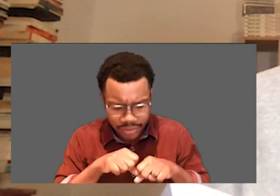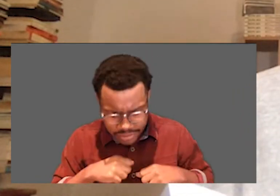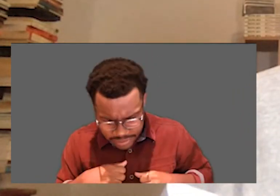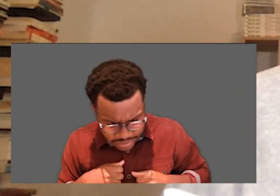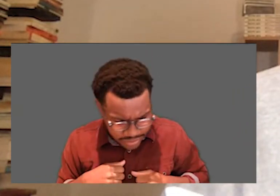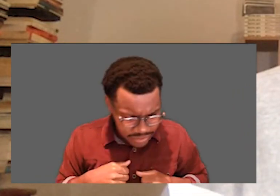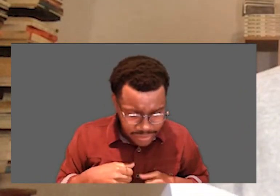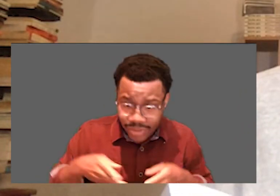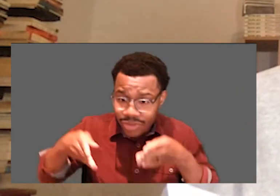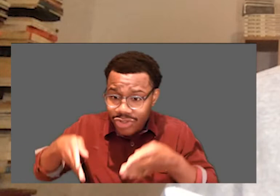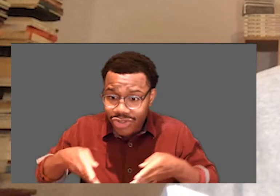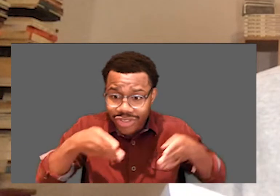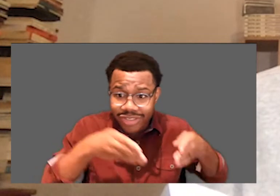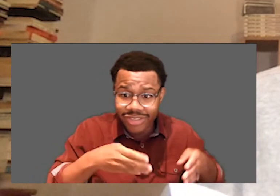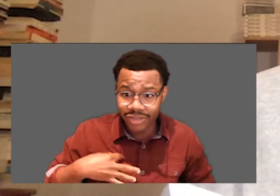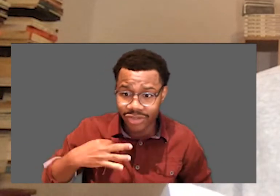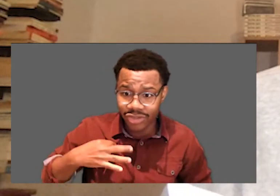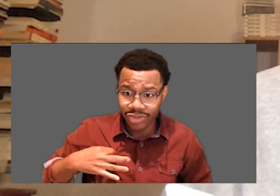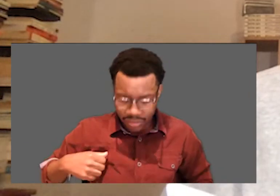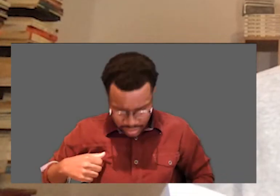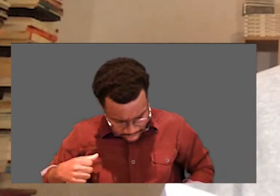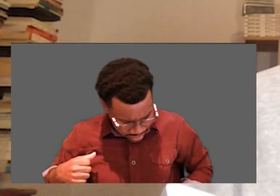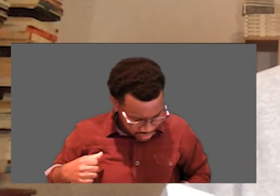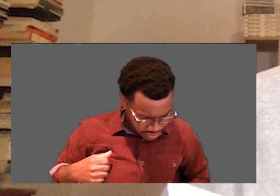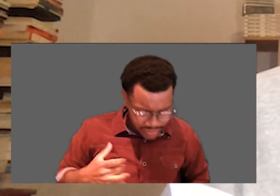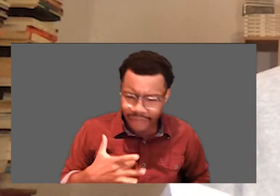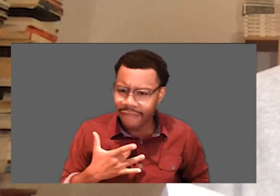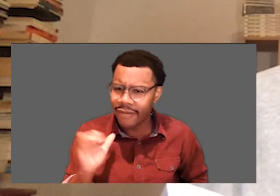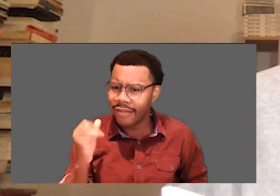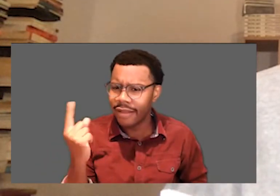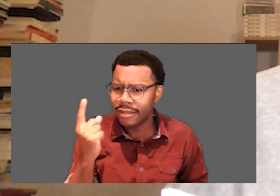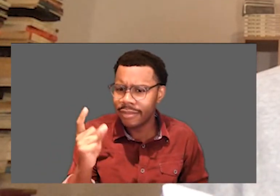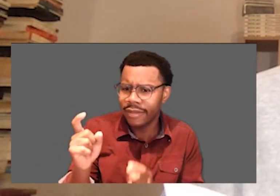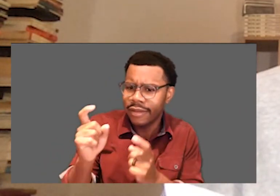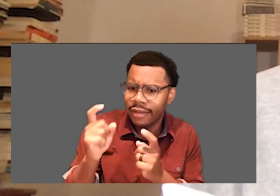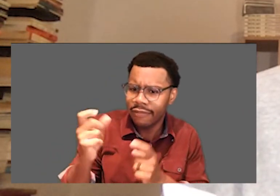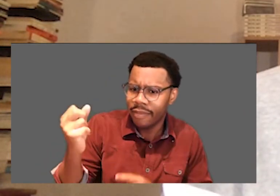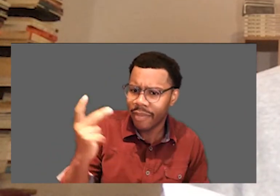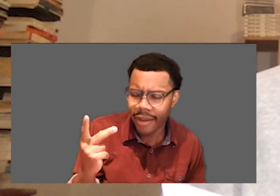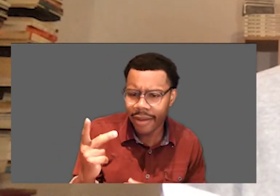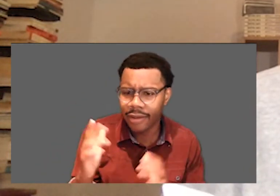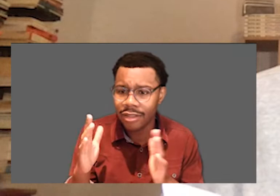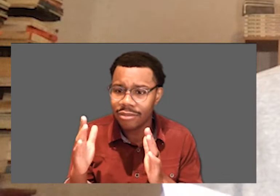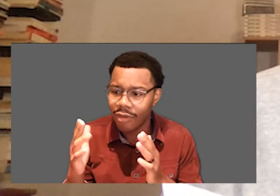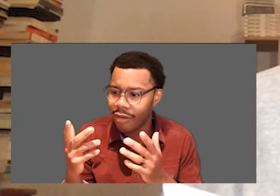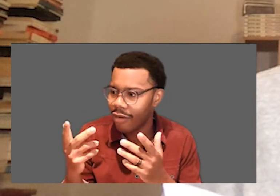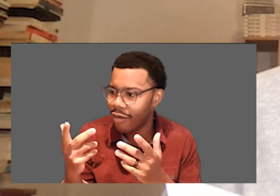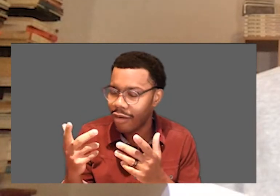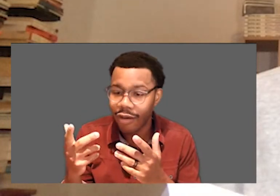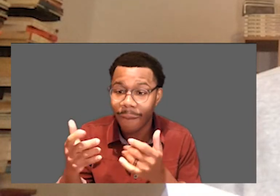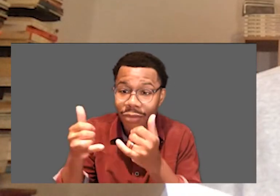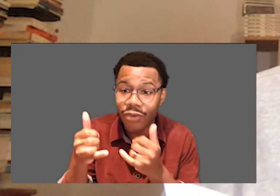jeans, my t-shirt. Each article felt like something given back, small prizes handed down from gods to